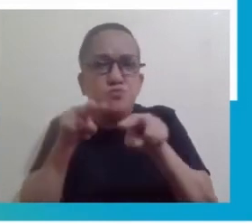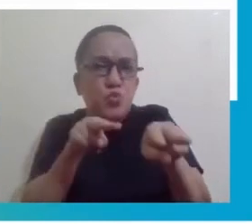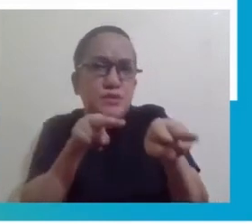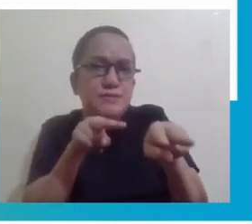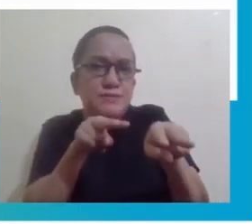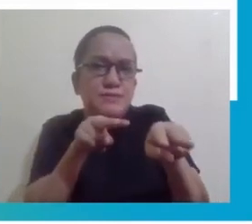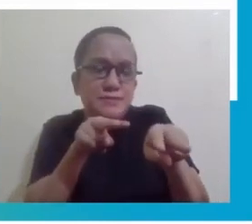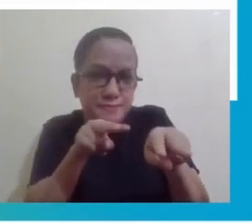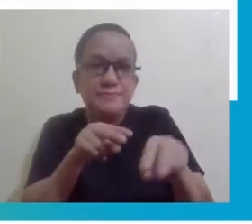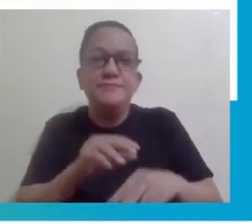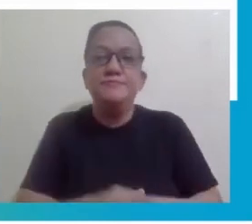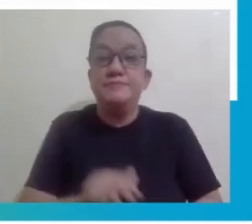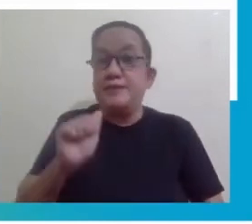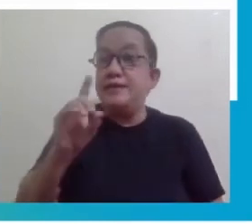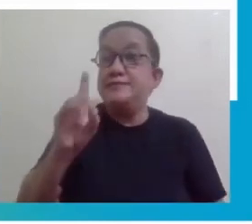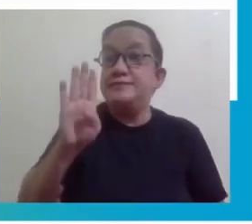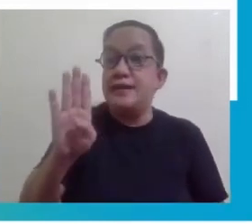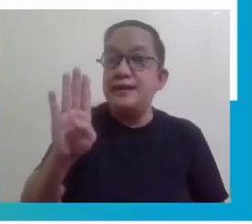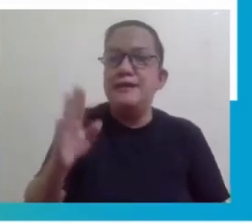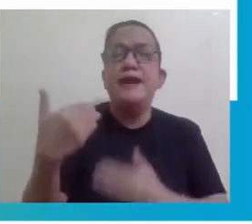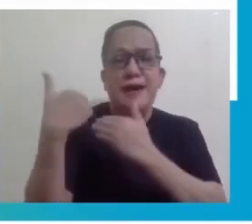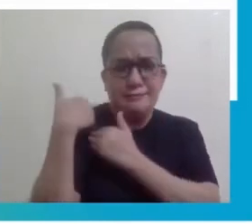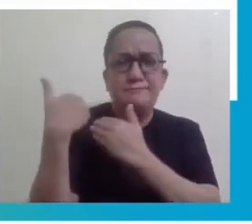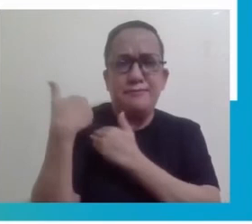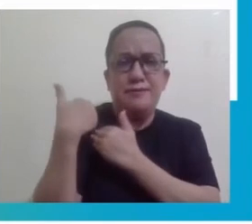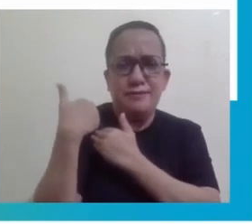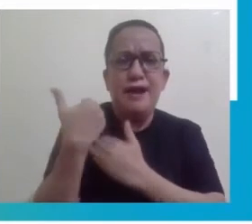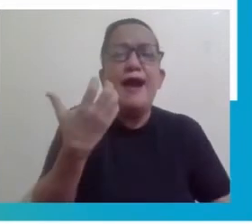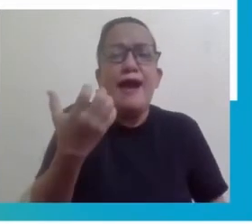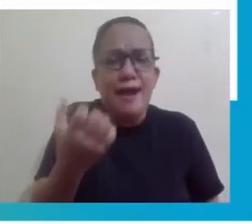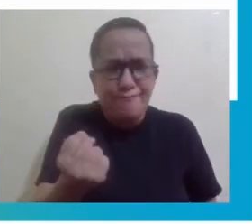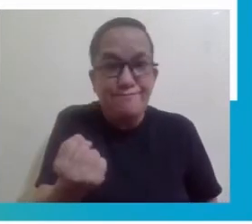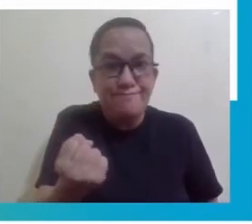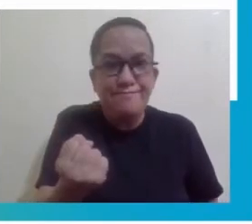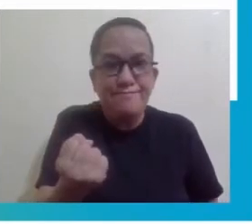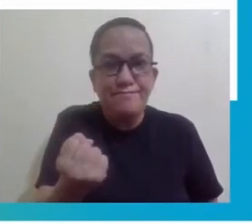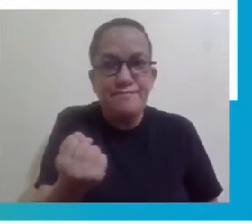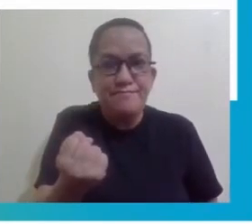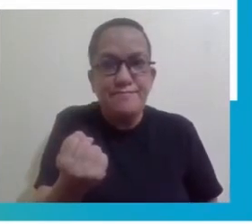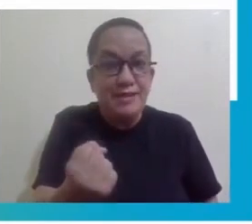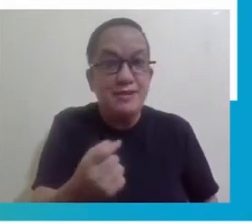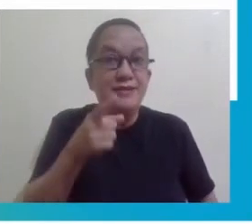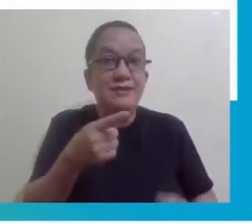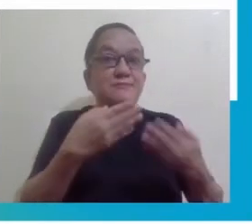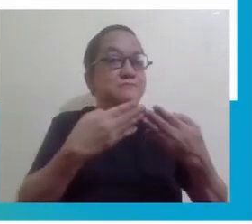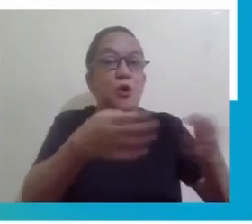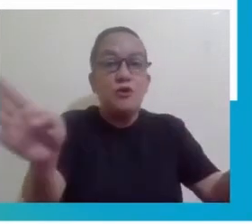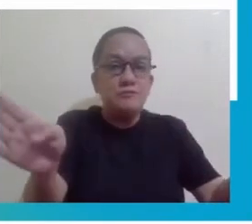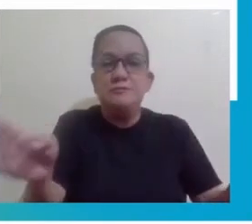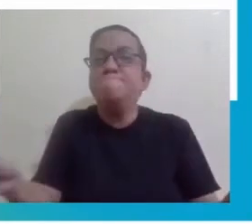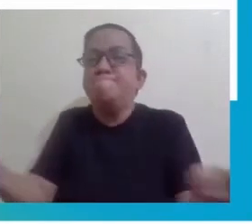ADB's accountability mechanism. Similarly, a public or private sector project have to adhere fully